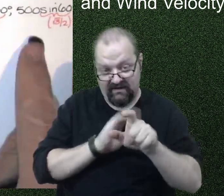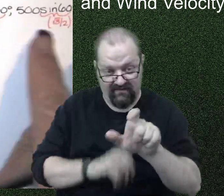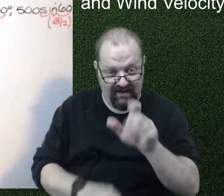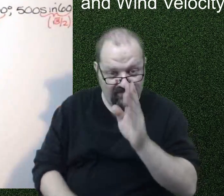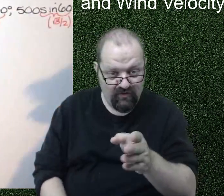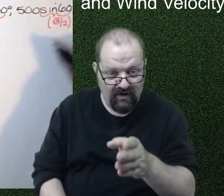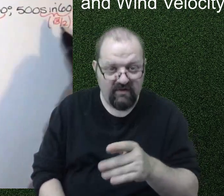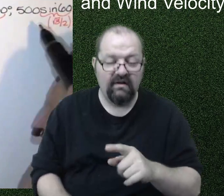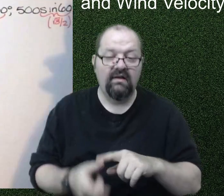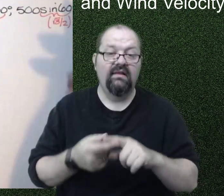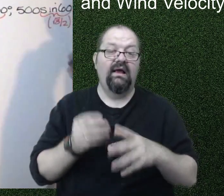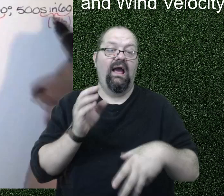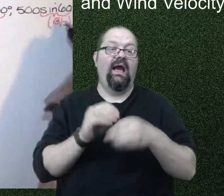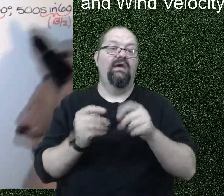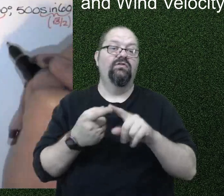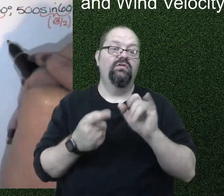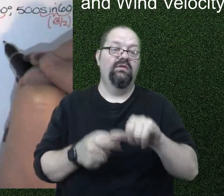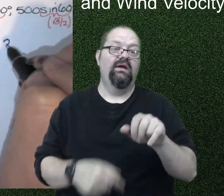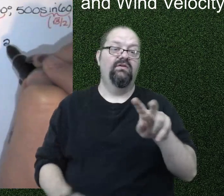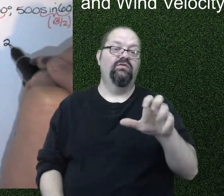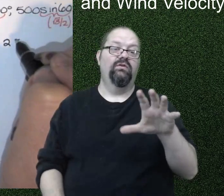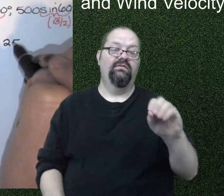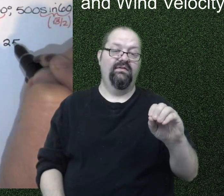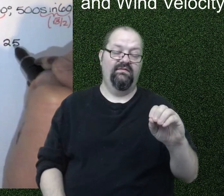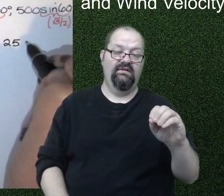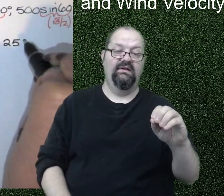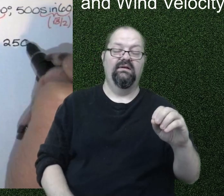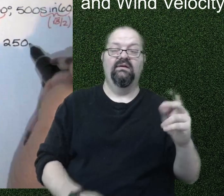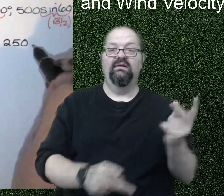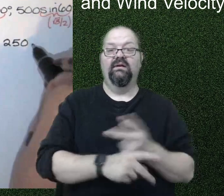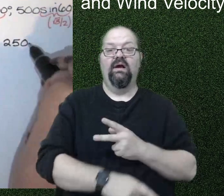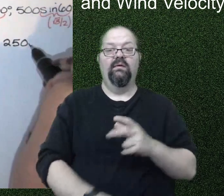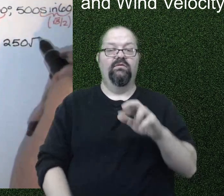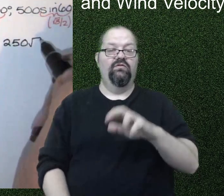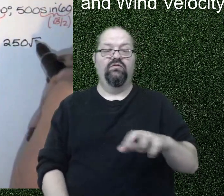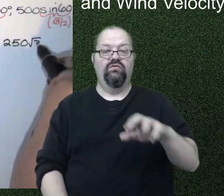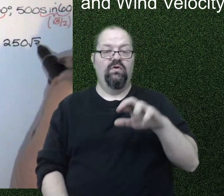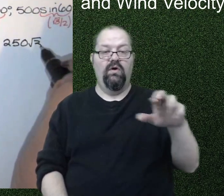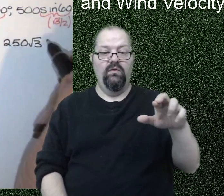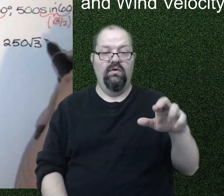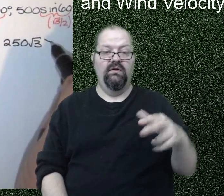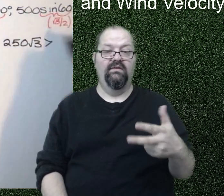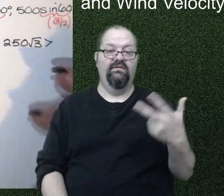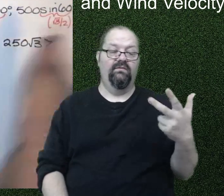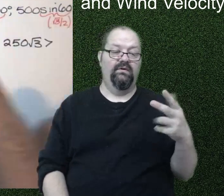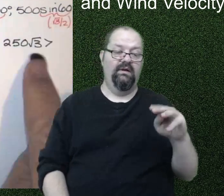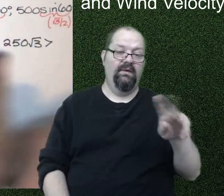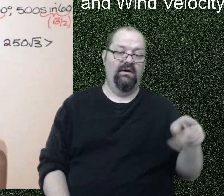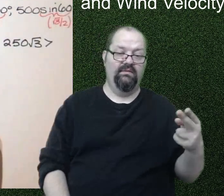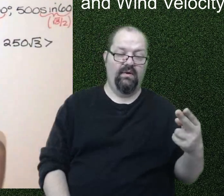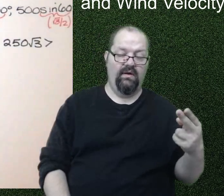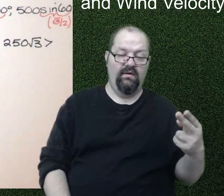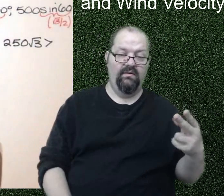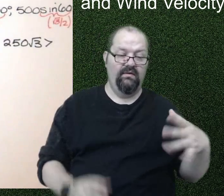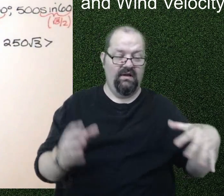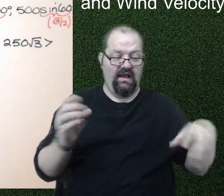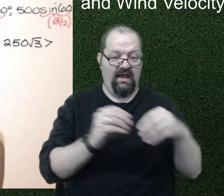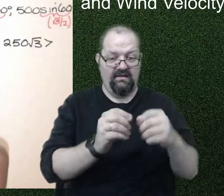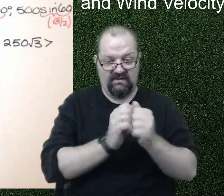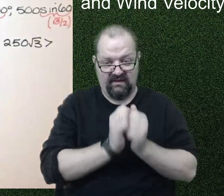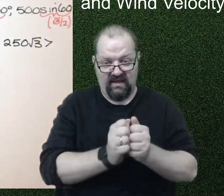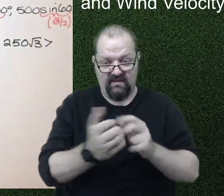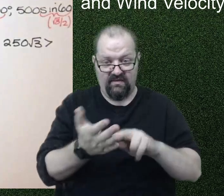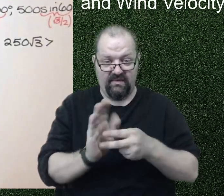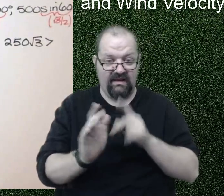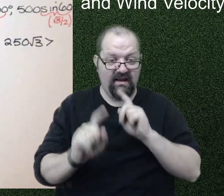And if I add to that 250 times the square root of 3 miles per hour in the y direction, add those two guys together, I